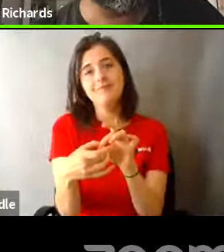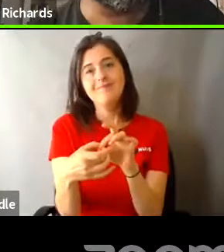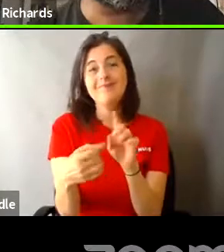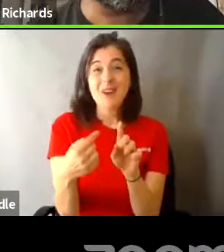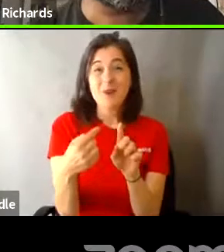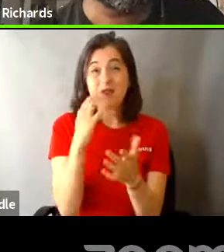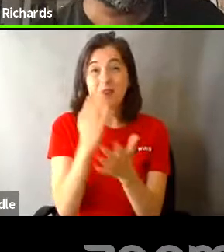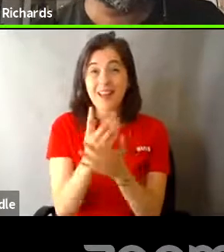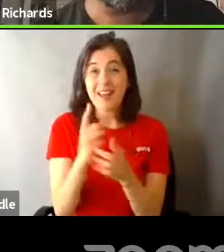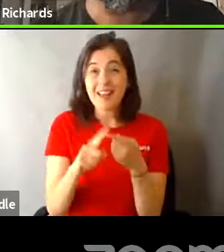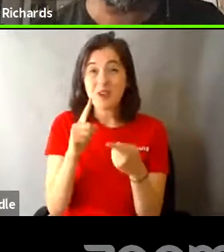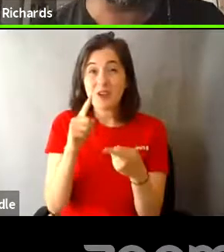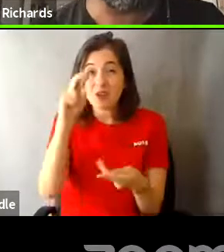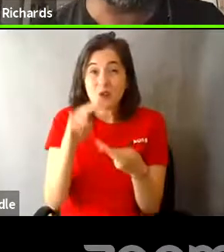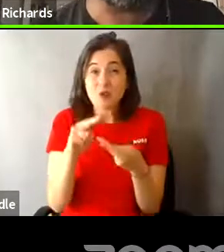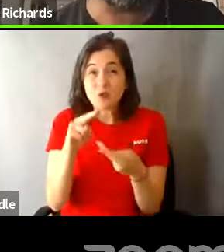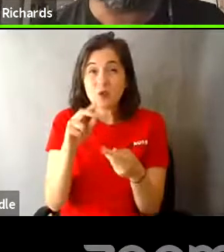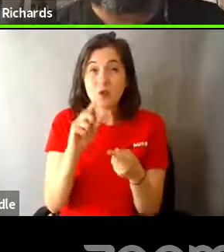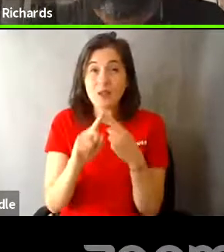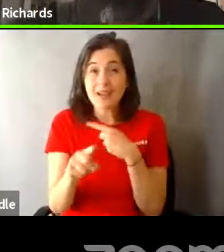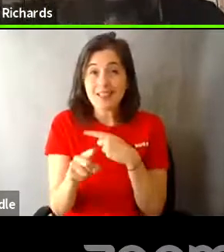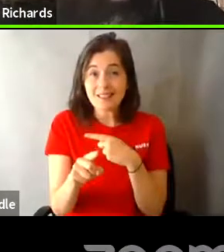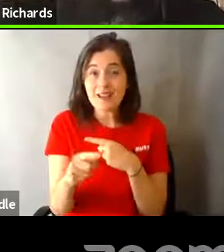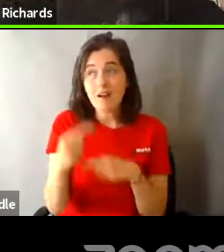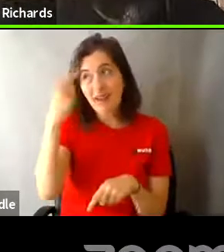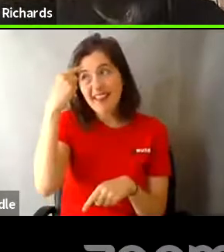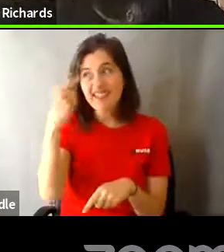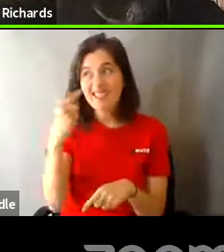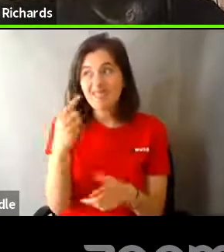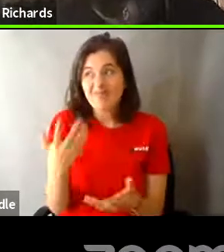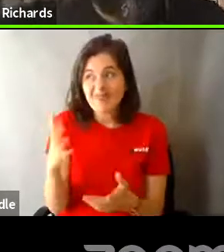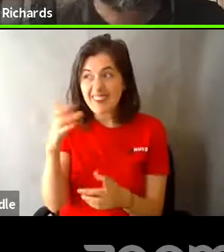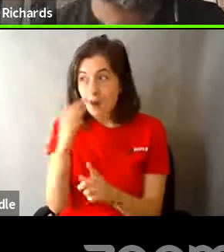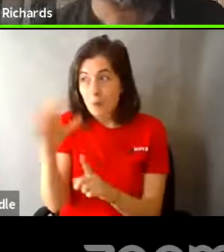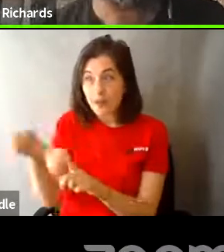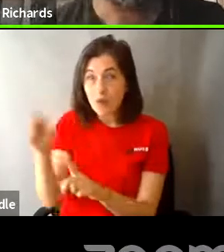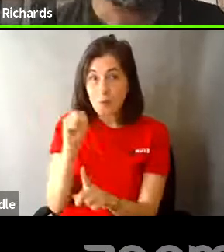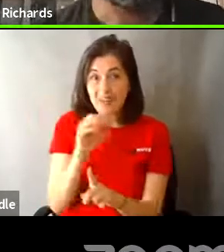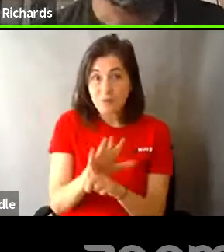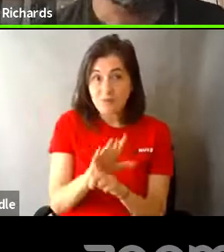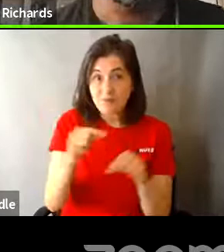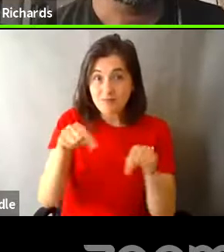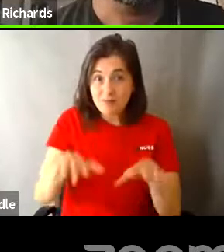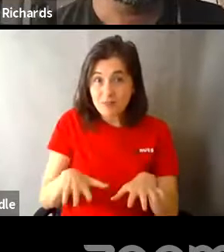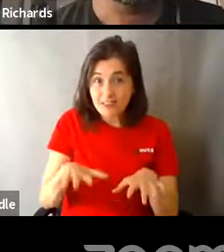answer, without significant transformative work.